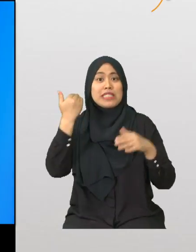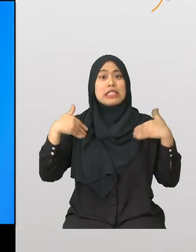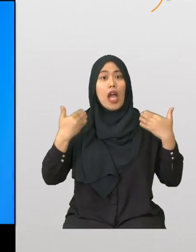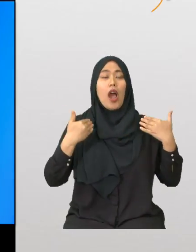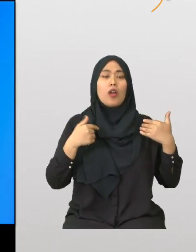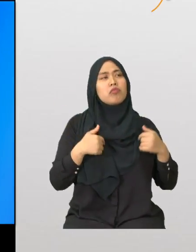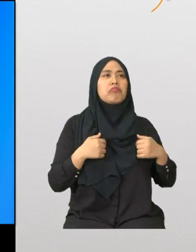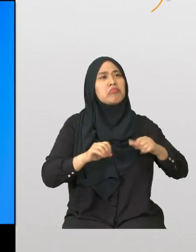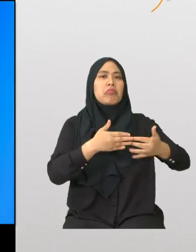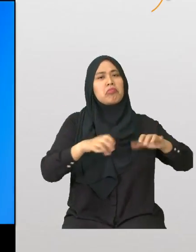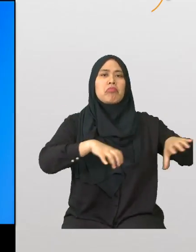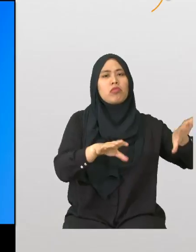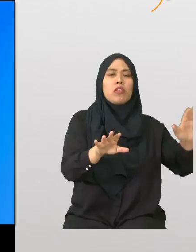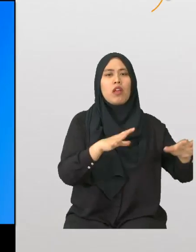granted.